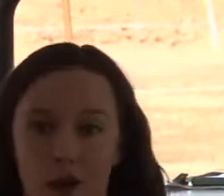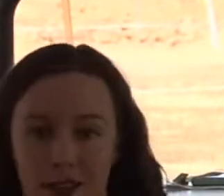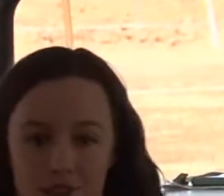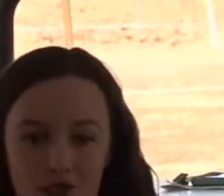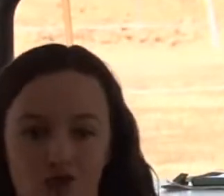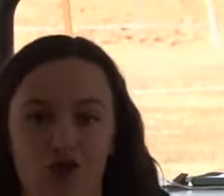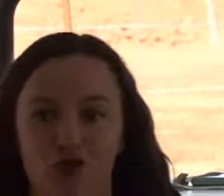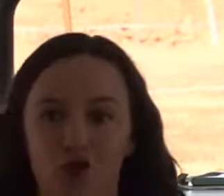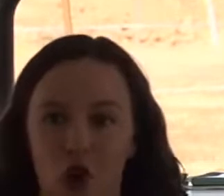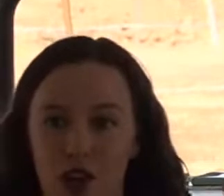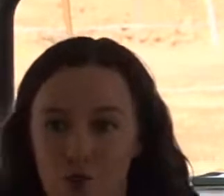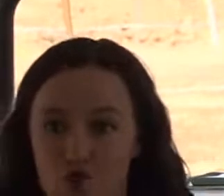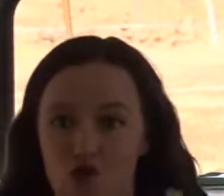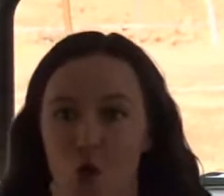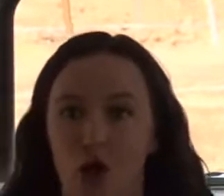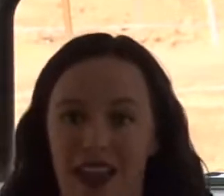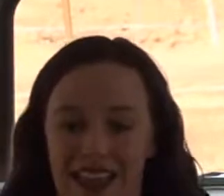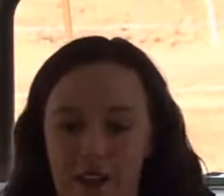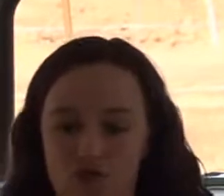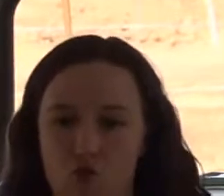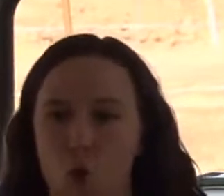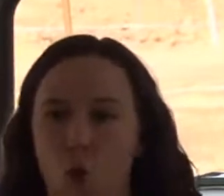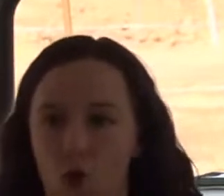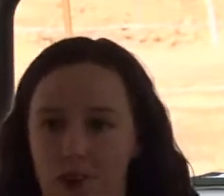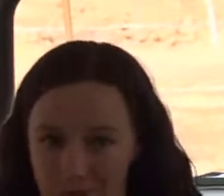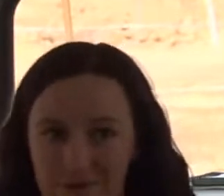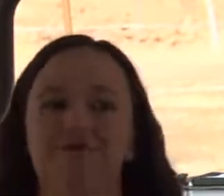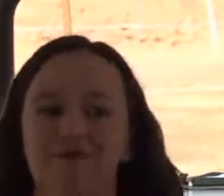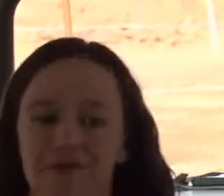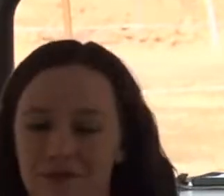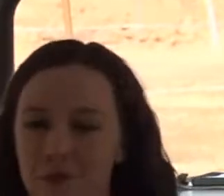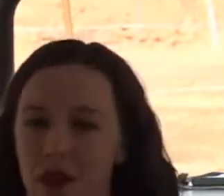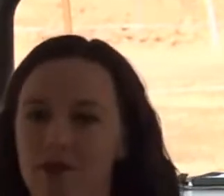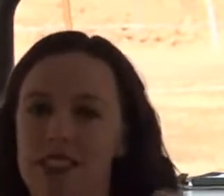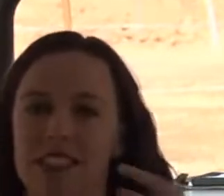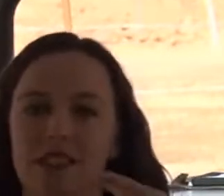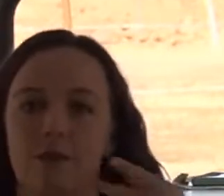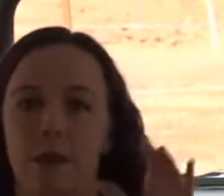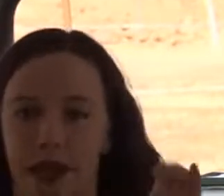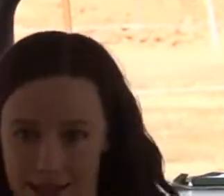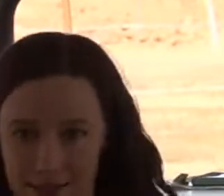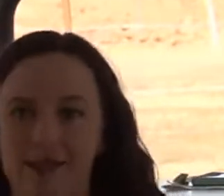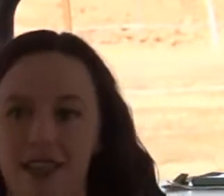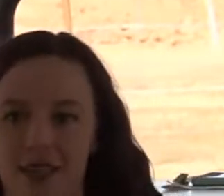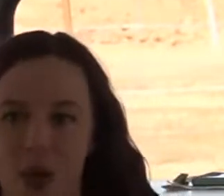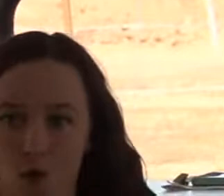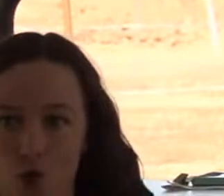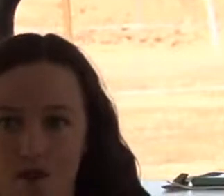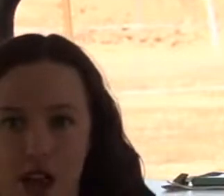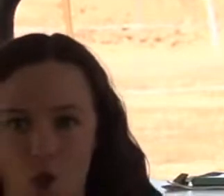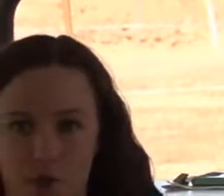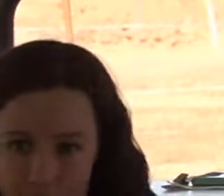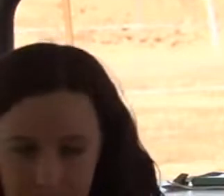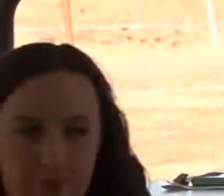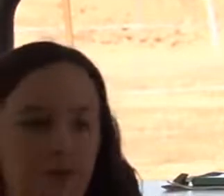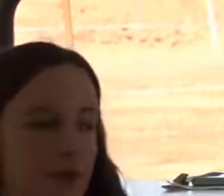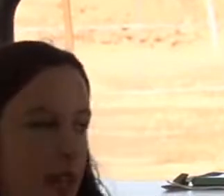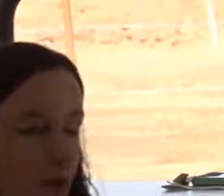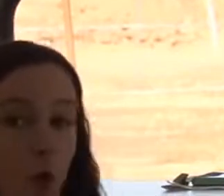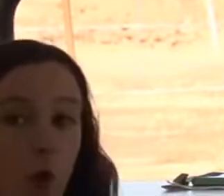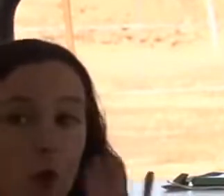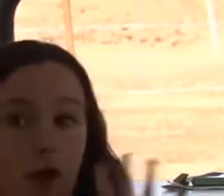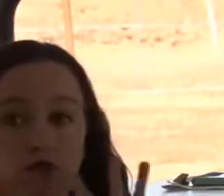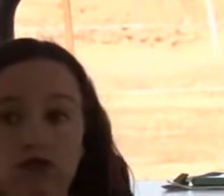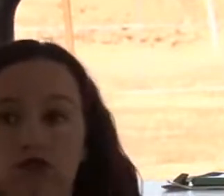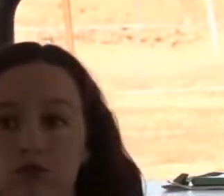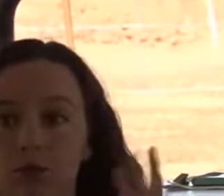on performing arts in a very small way, but gives us a space. So that was part of our planning. And of course, it'll include a lot